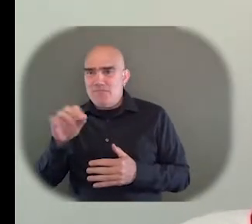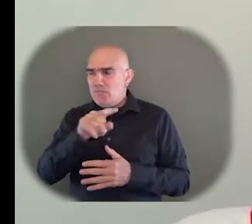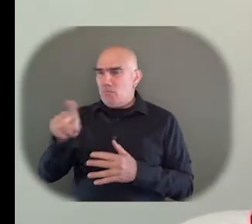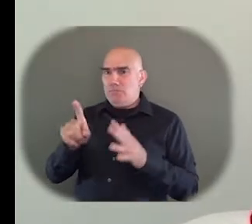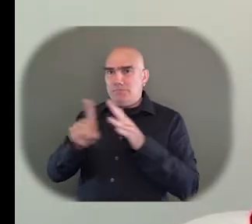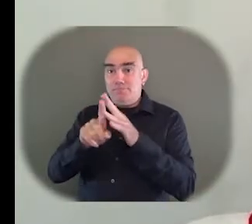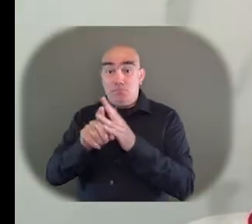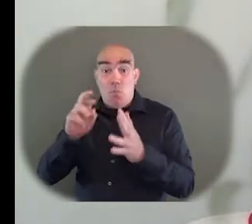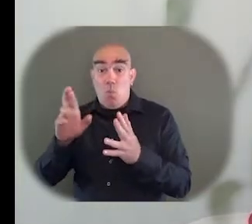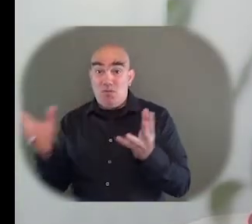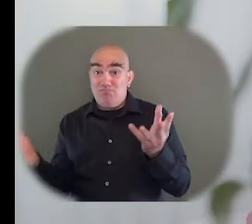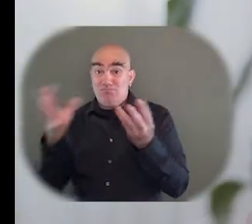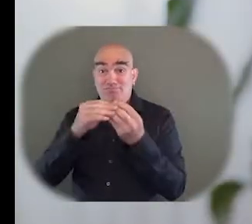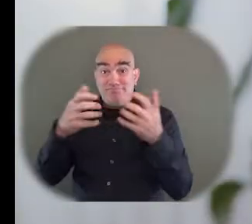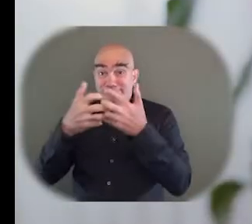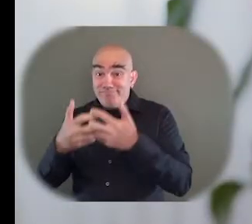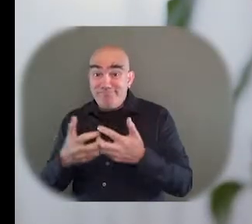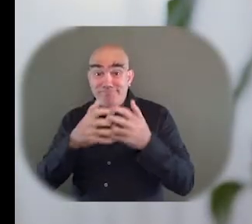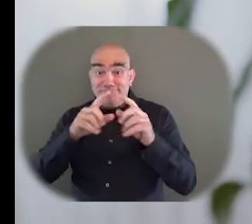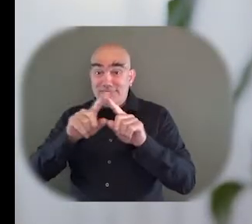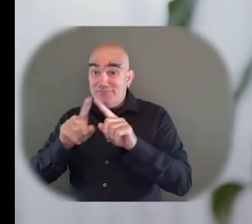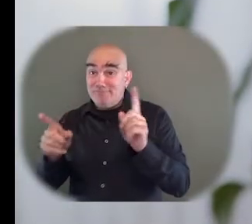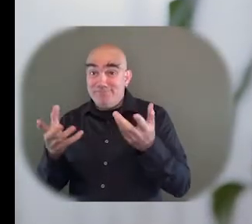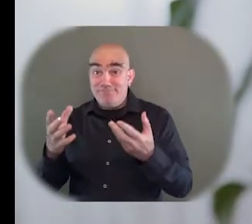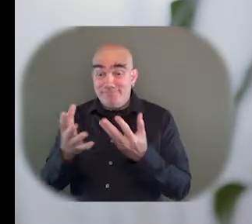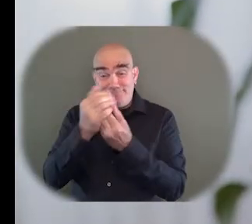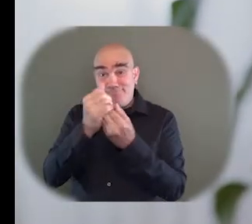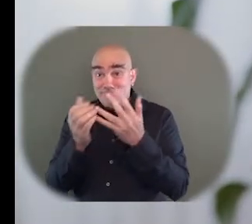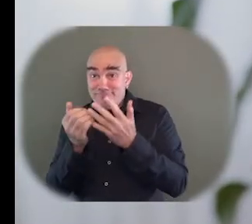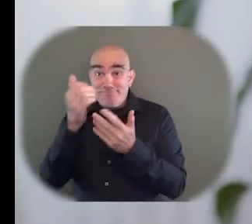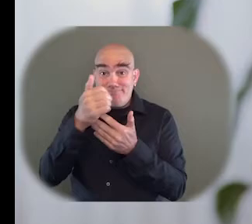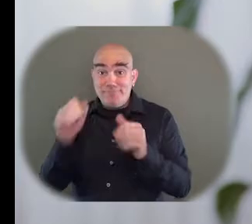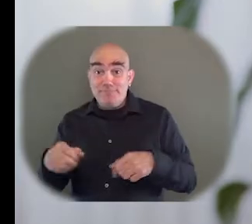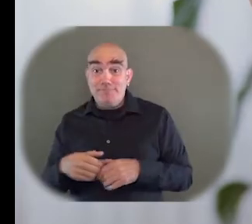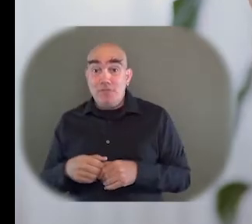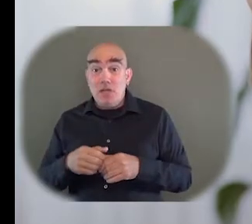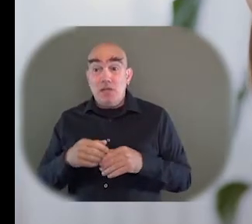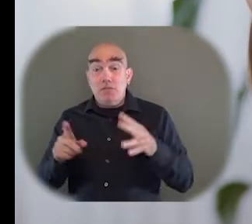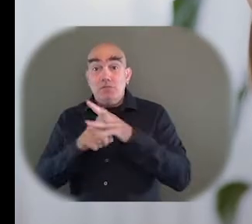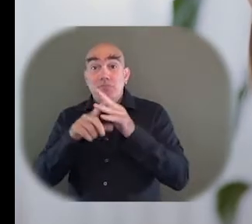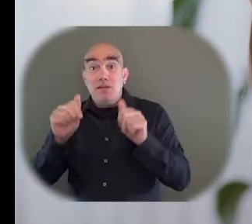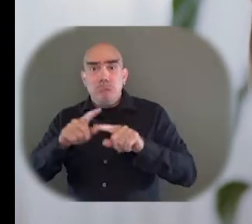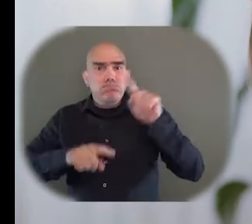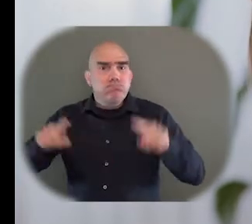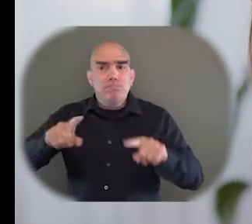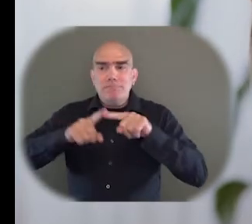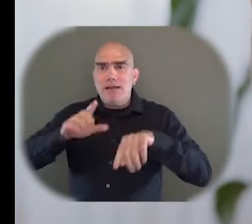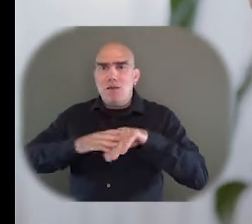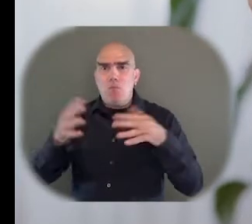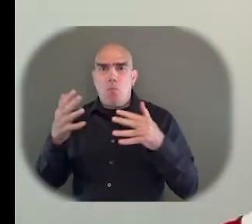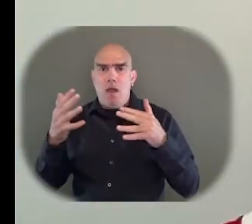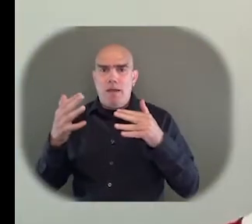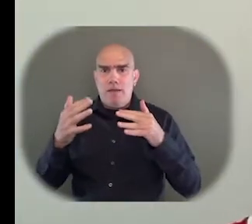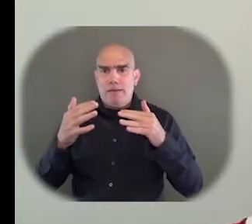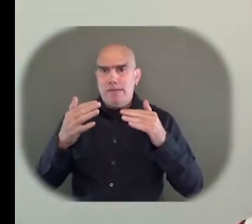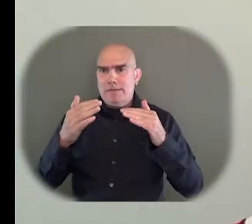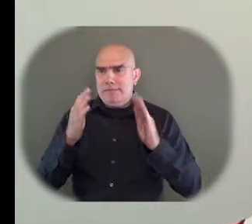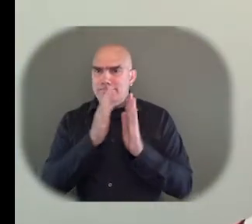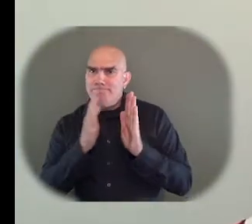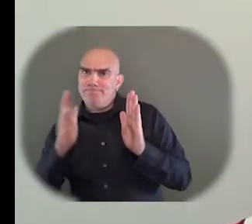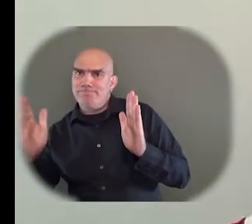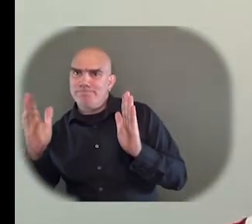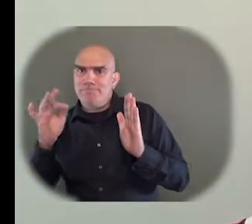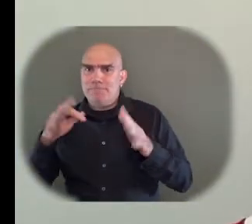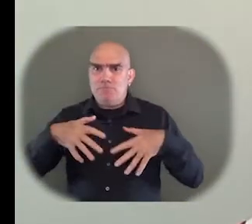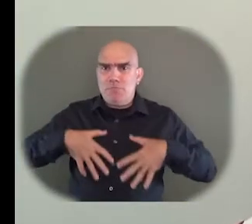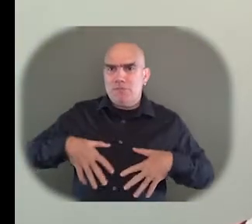any combination of them. Symptoms can also vary depending on the stage of depression and the type of depression. The most common